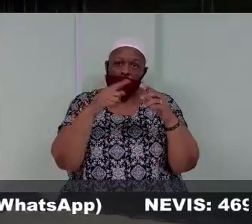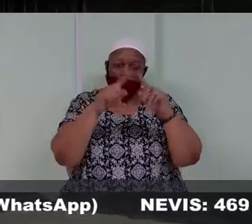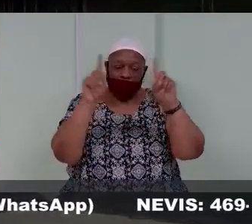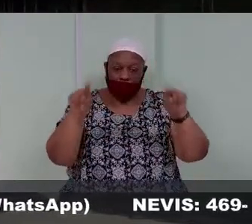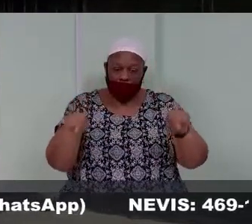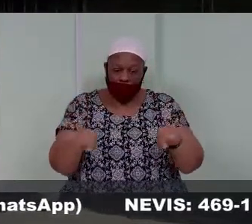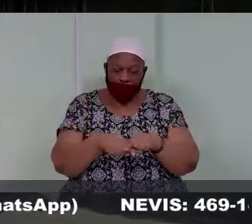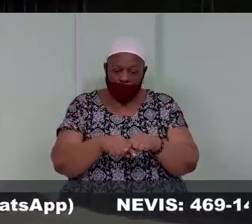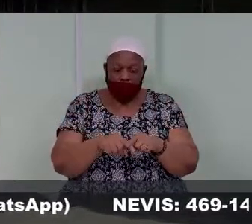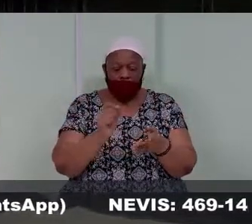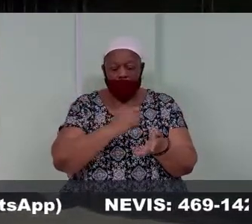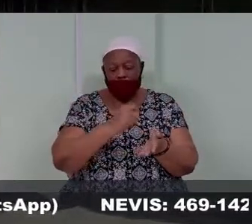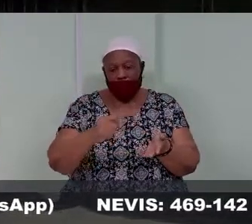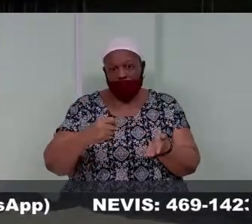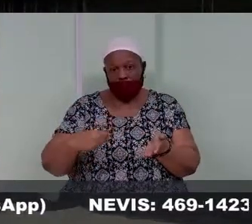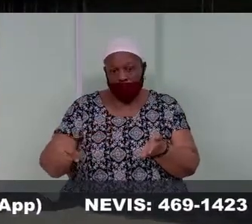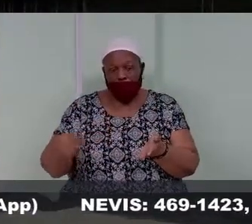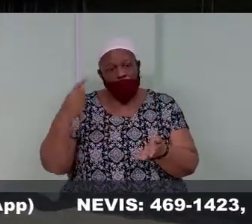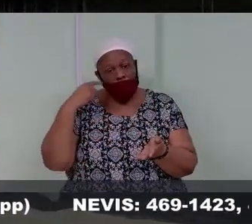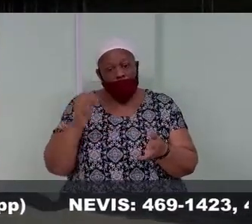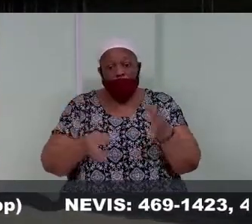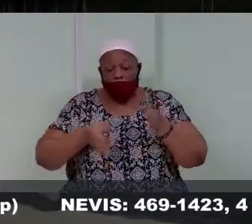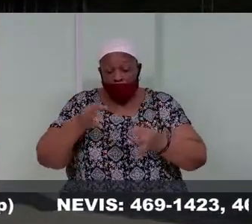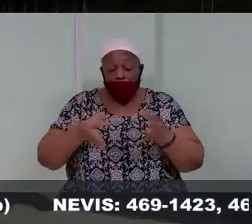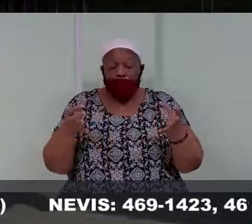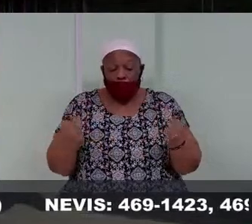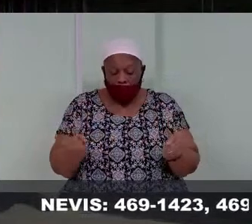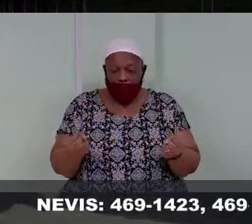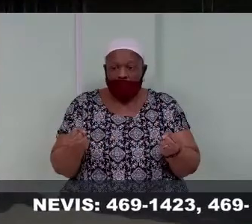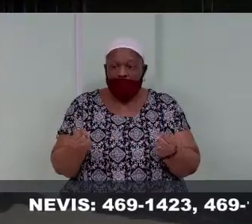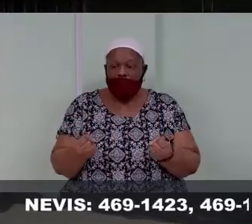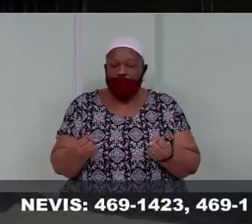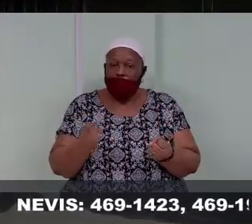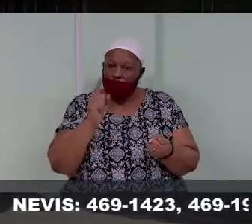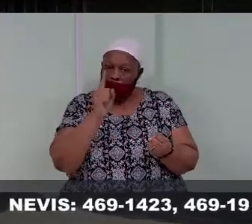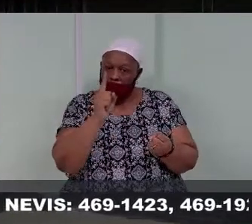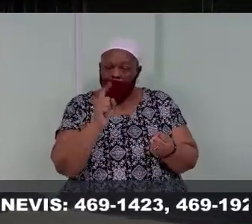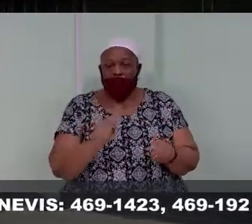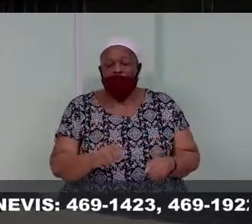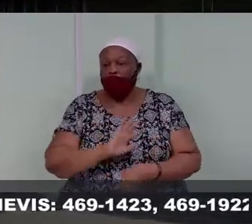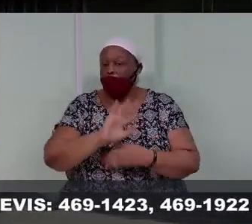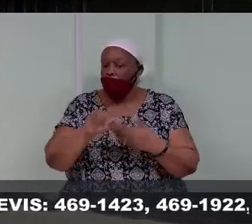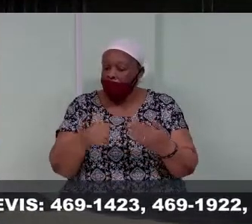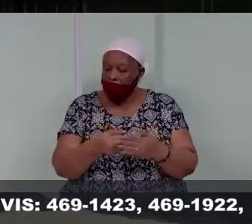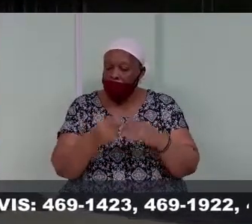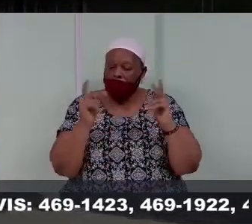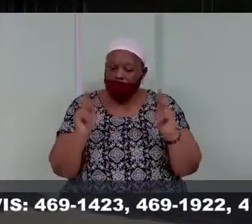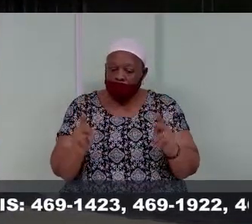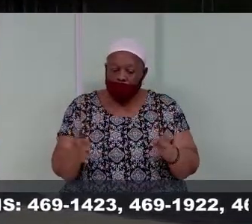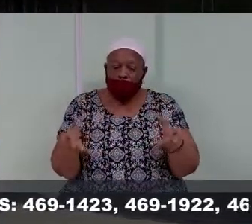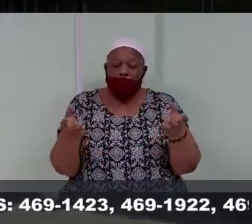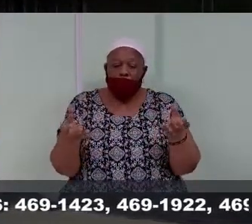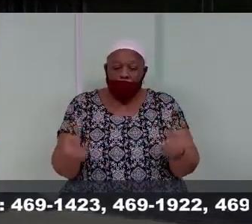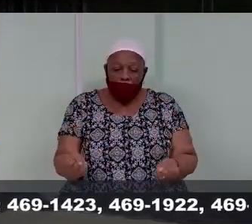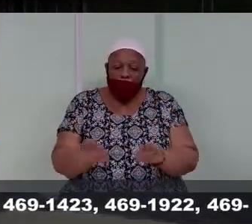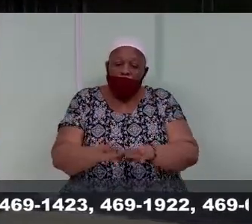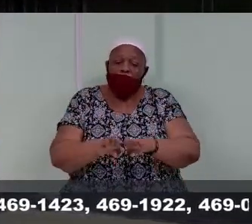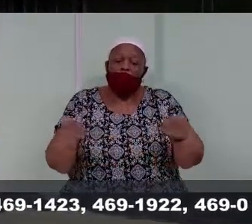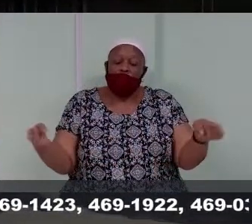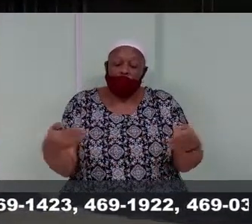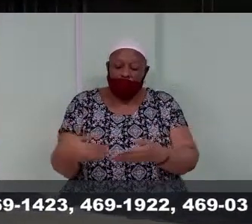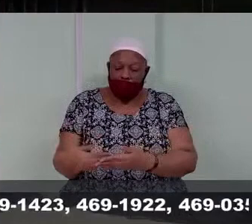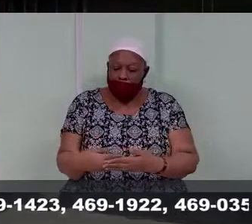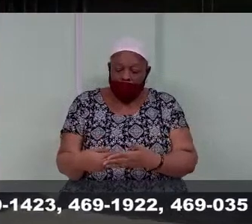early childhood facility. 1. All persons desiring to operate an early childhood